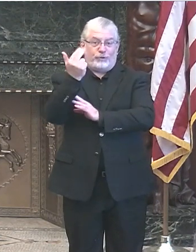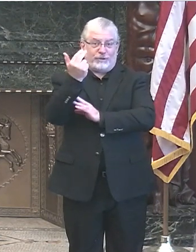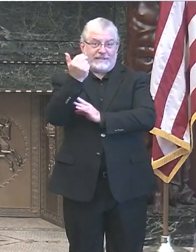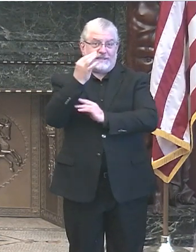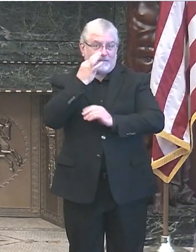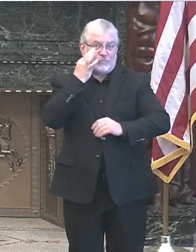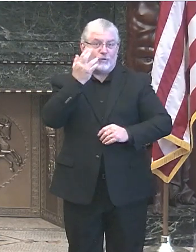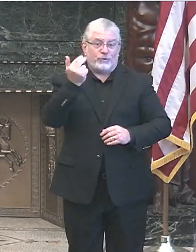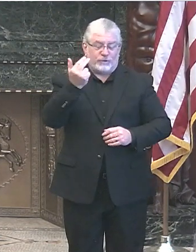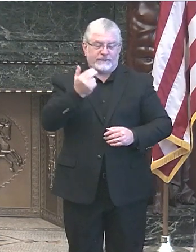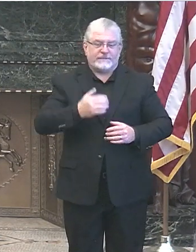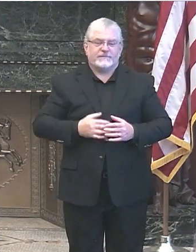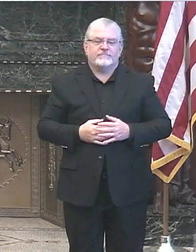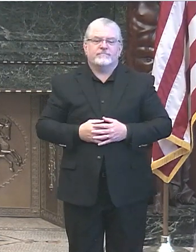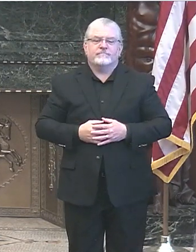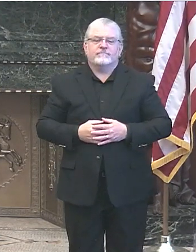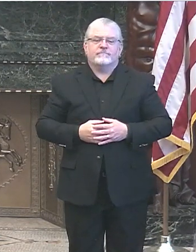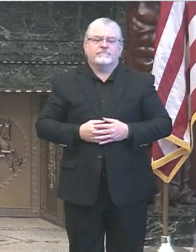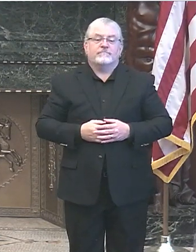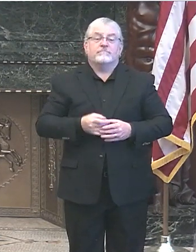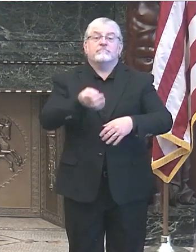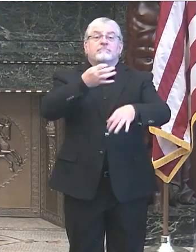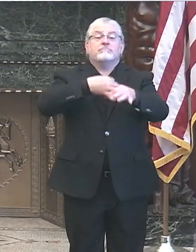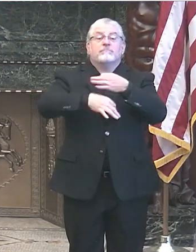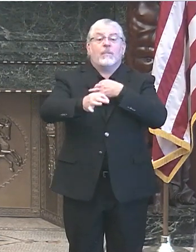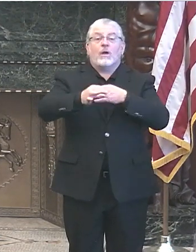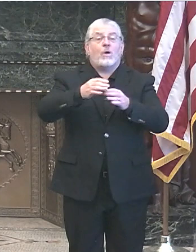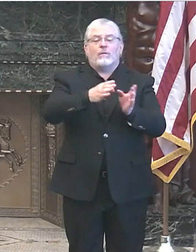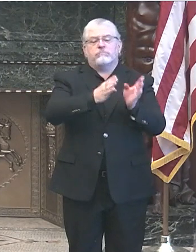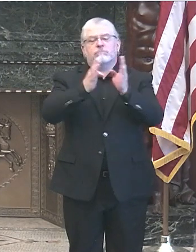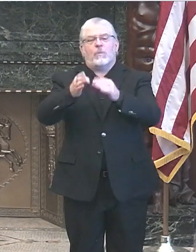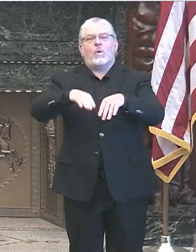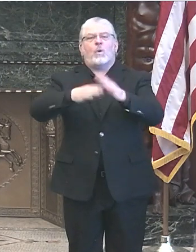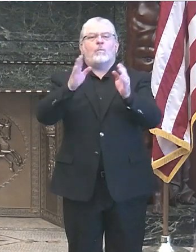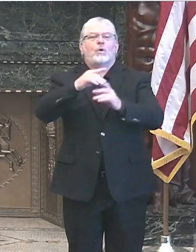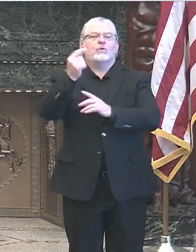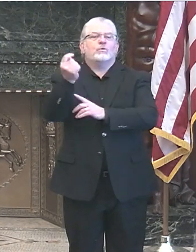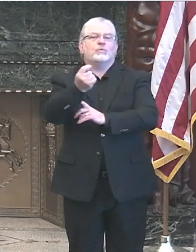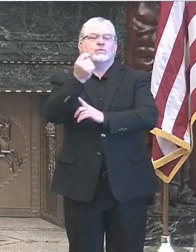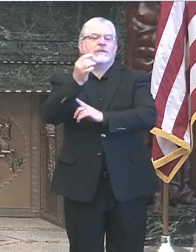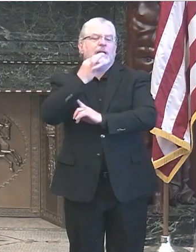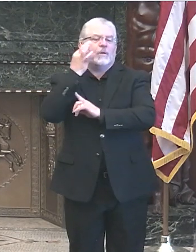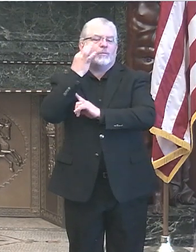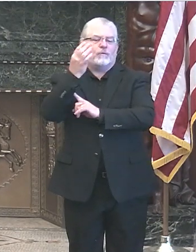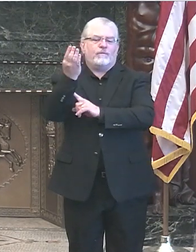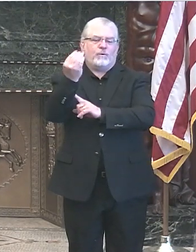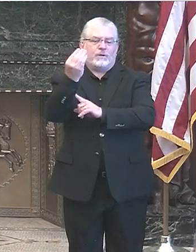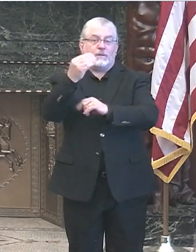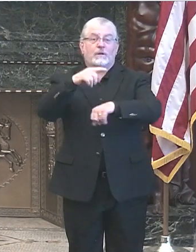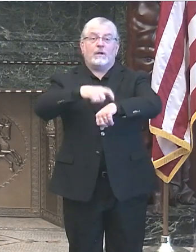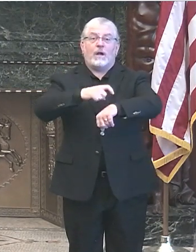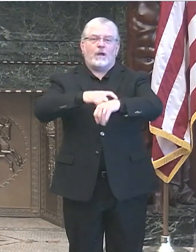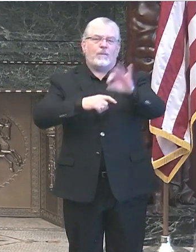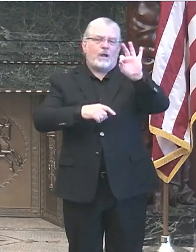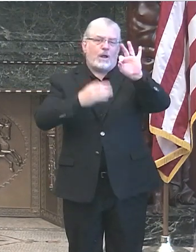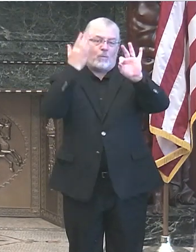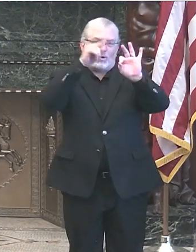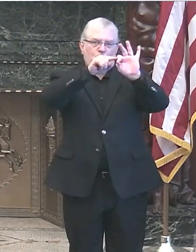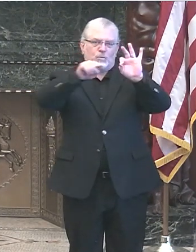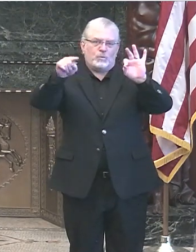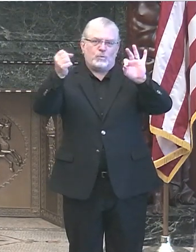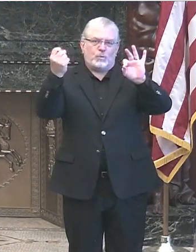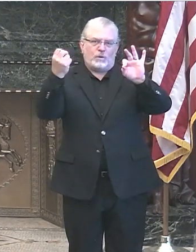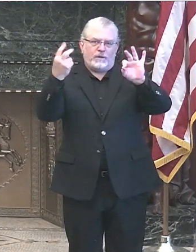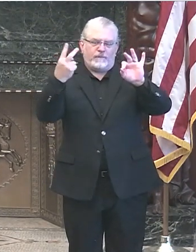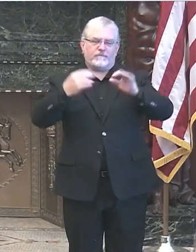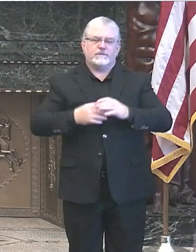14th from 9 a.m. to noon. That's Tuesday, April 14th from 9 a.m. to noon. This is a temporary change in the regular